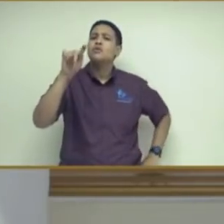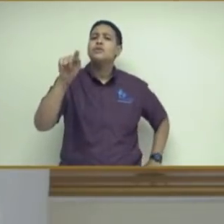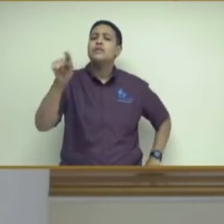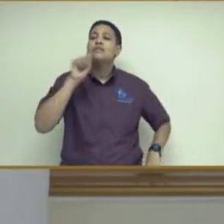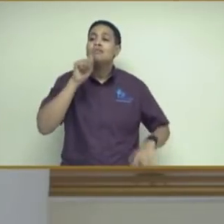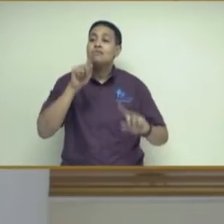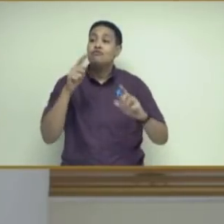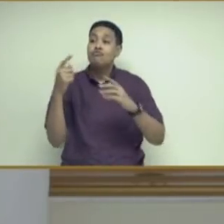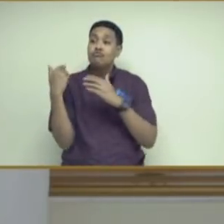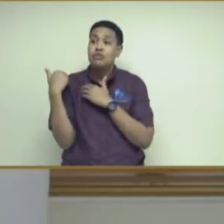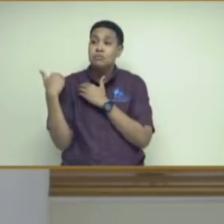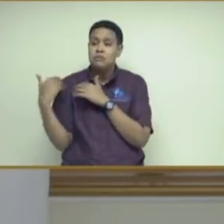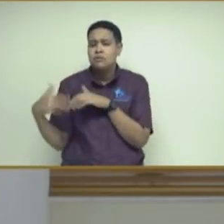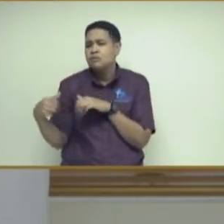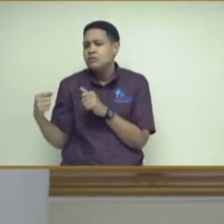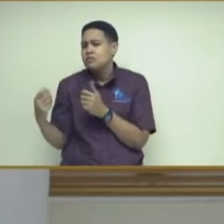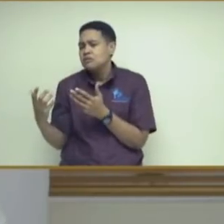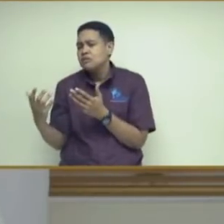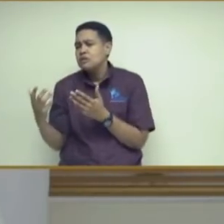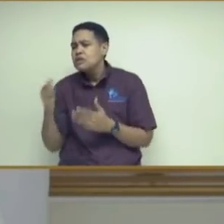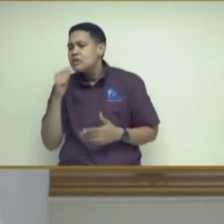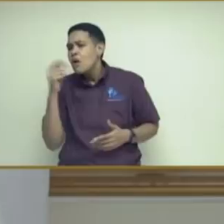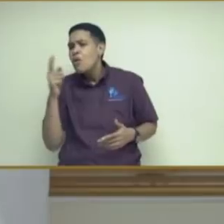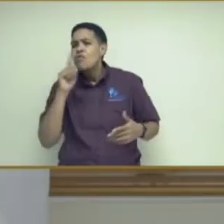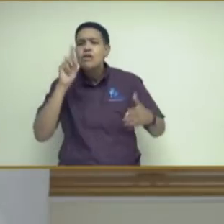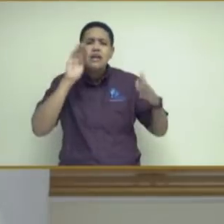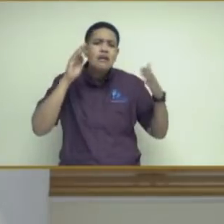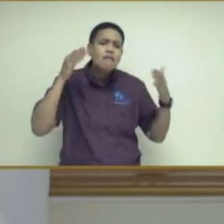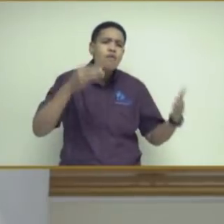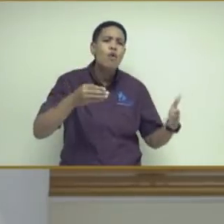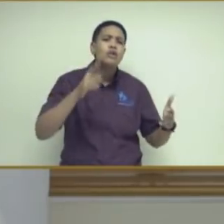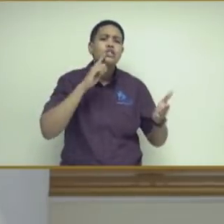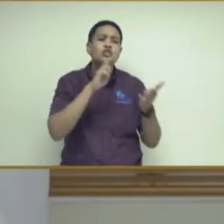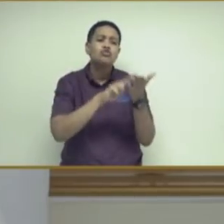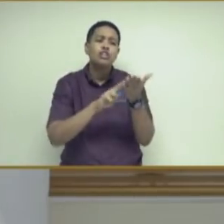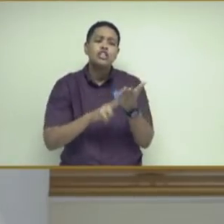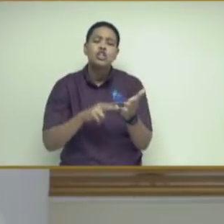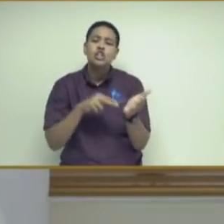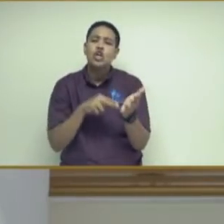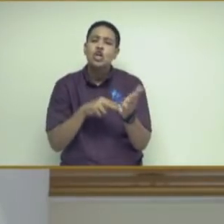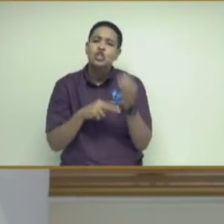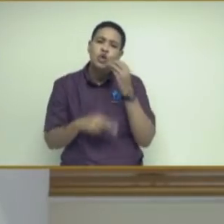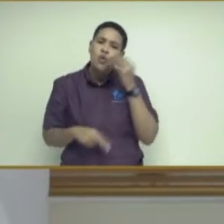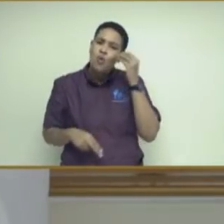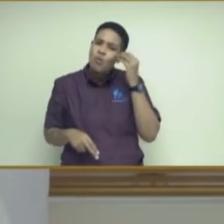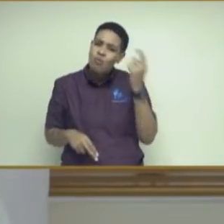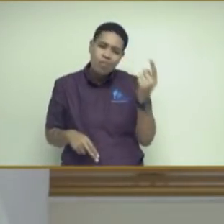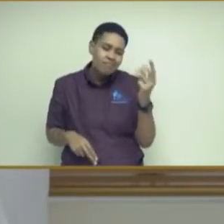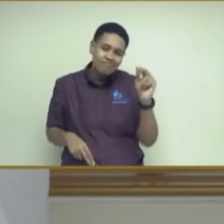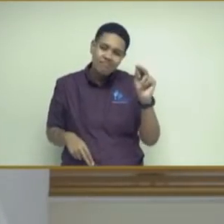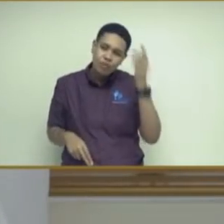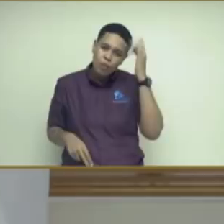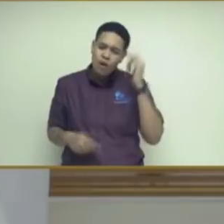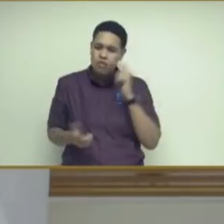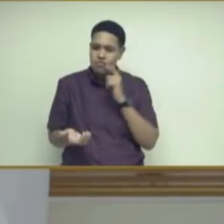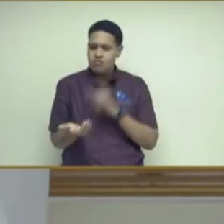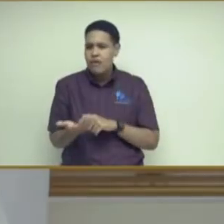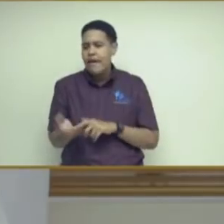this responsibility to not just focus on registered nursing homes, because there is a